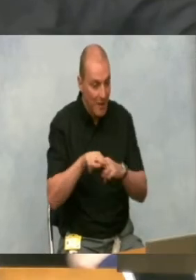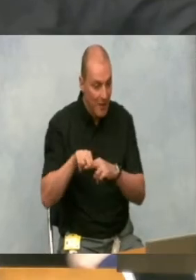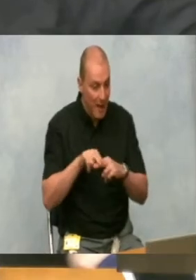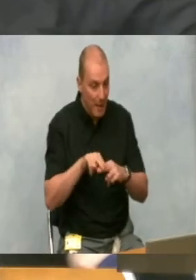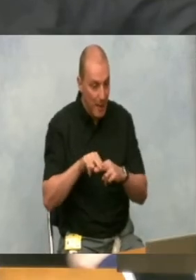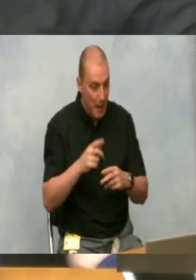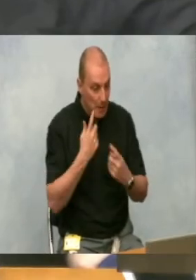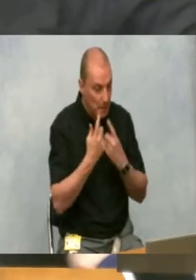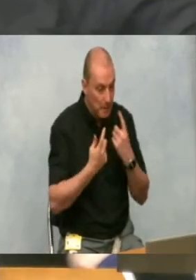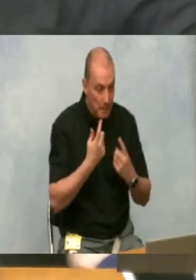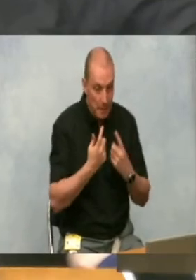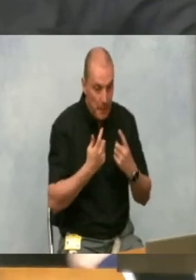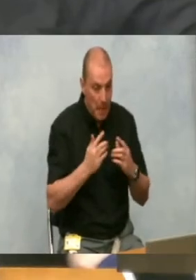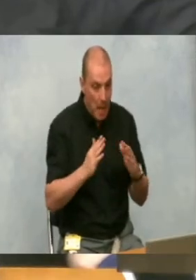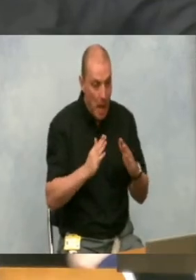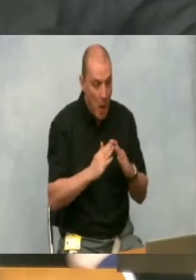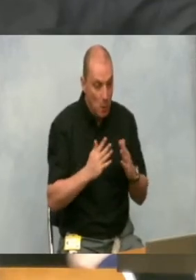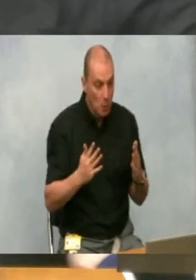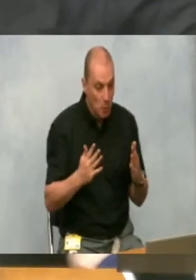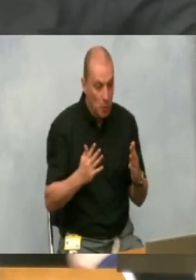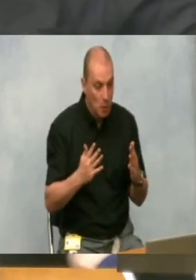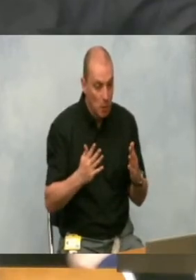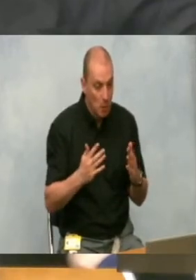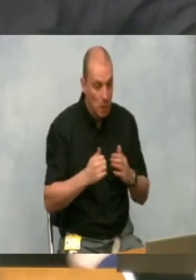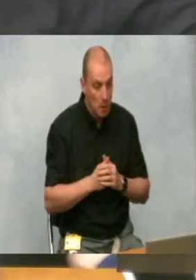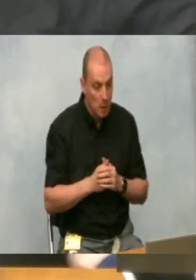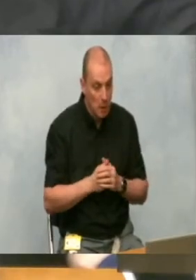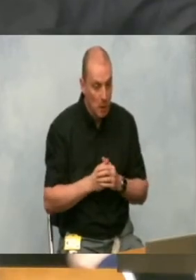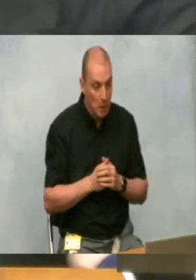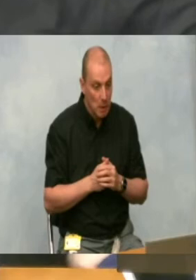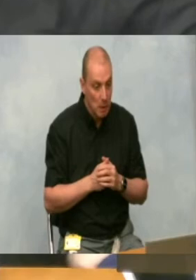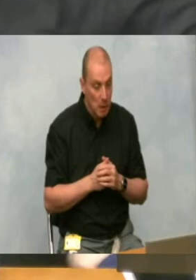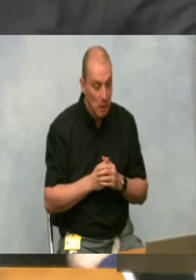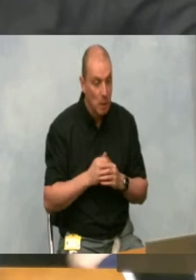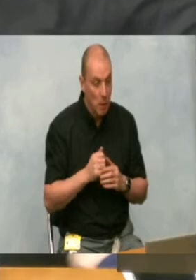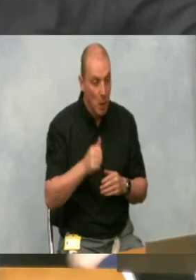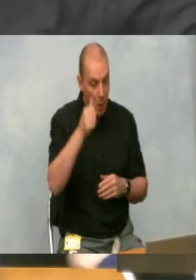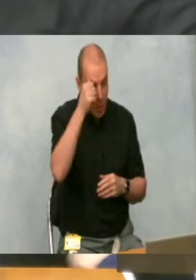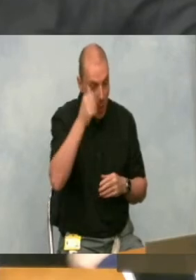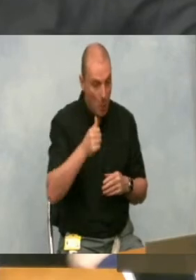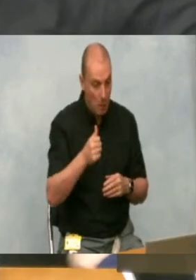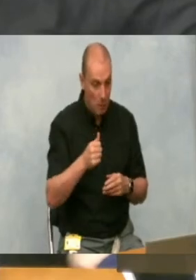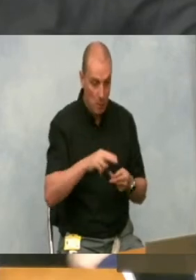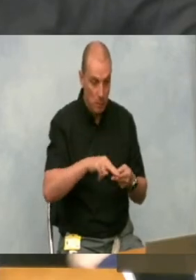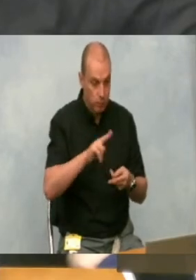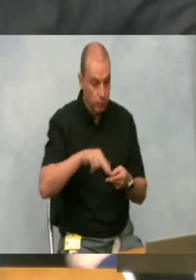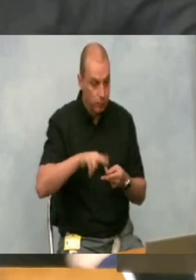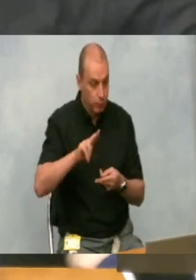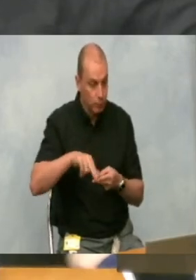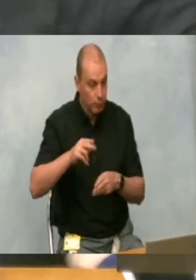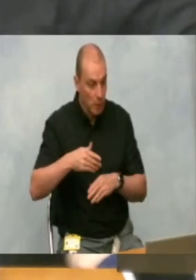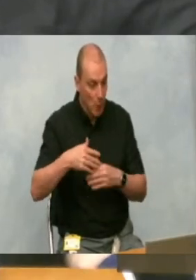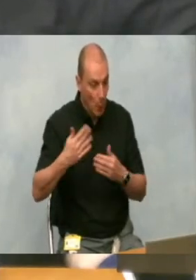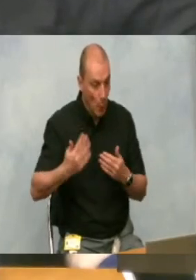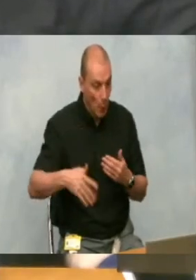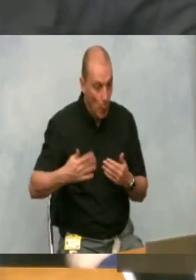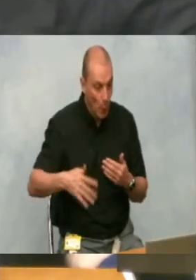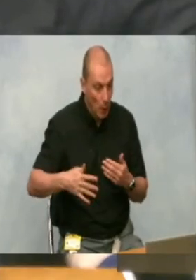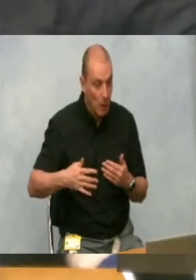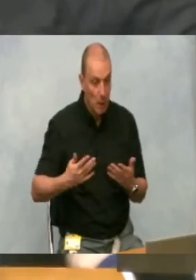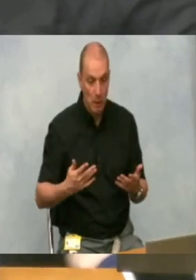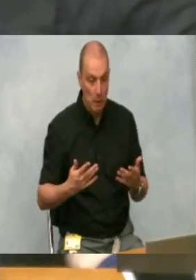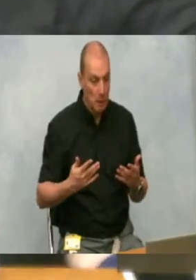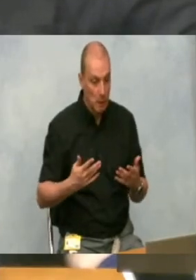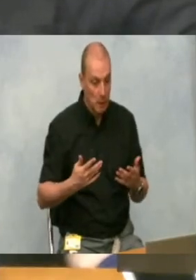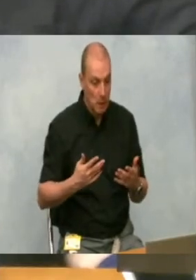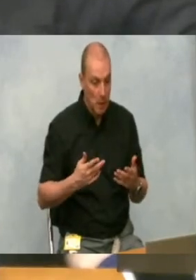insecure rent, landlords may be selling the property, and the cost of living crisis adding to that, find themselves in a difficult situation with